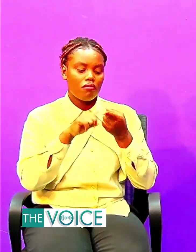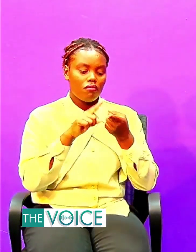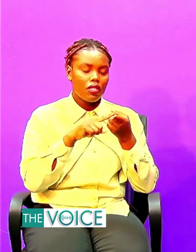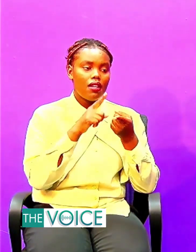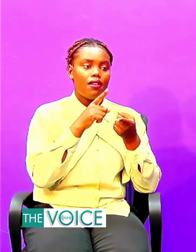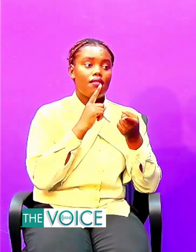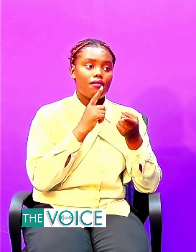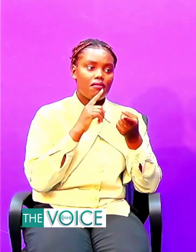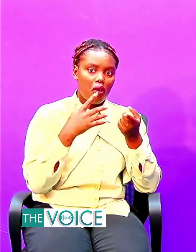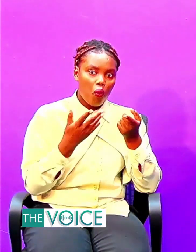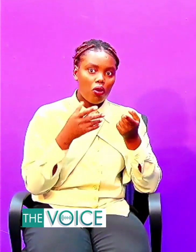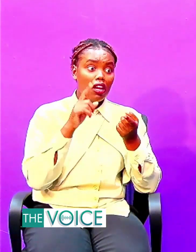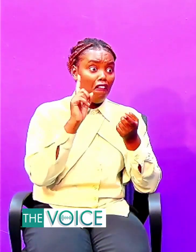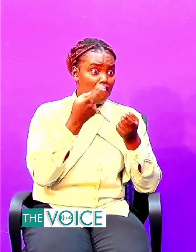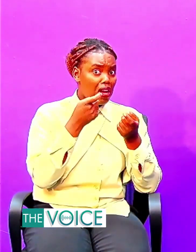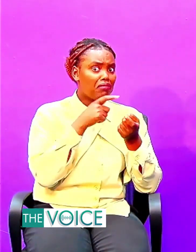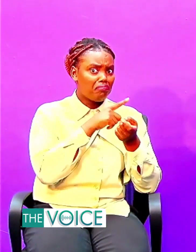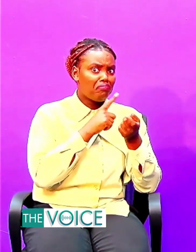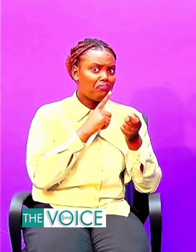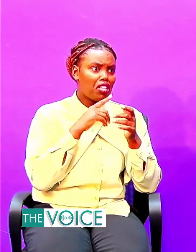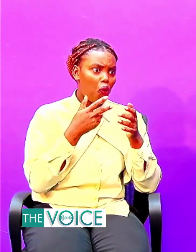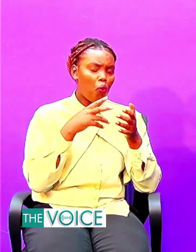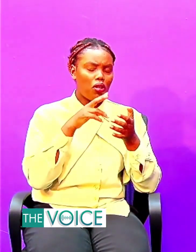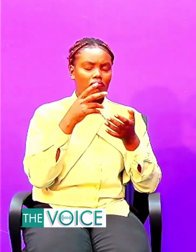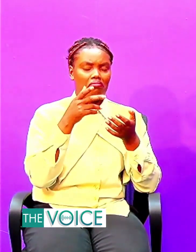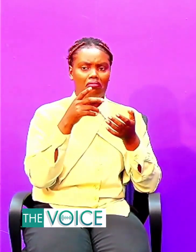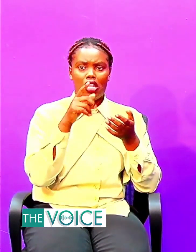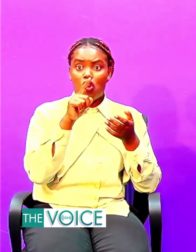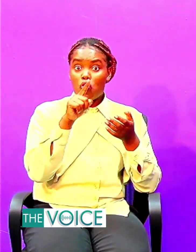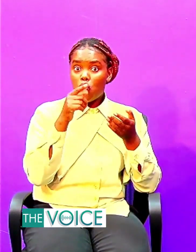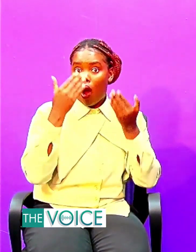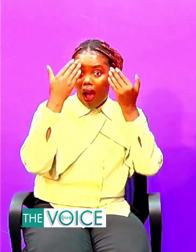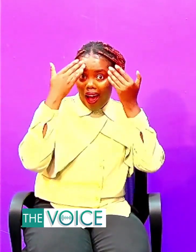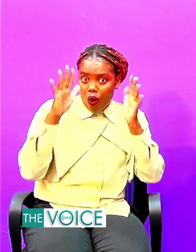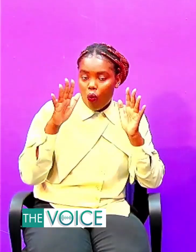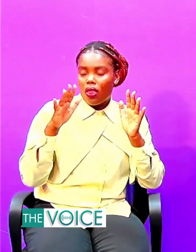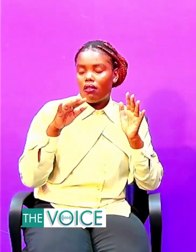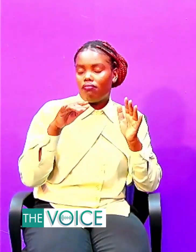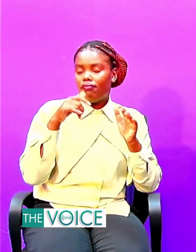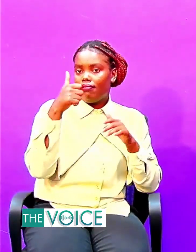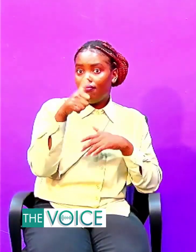how to be able to make them access different things. First, you also said that